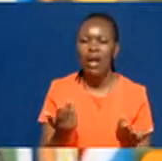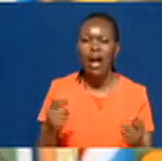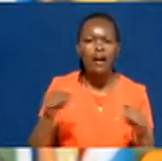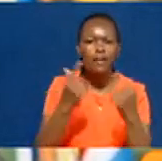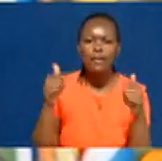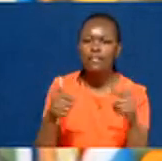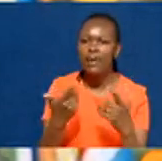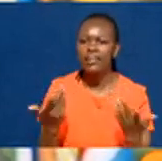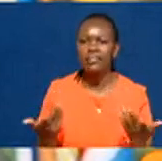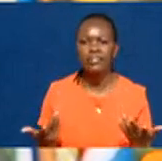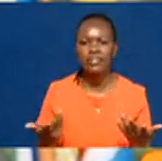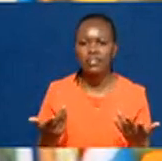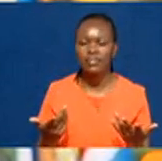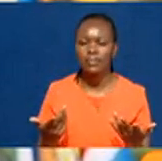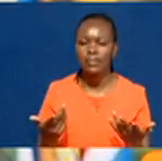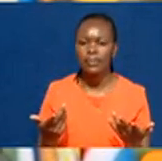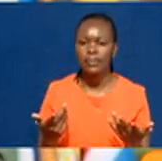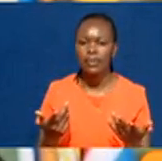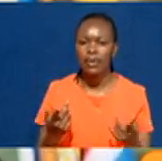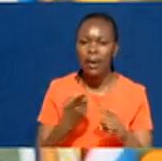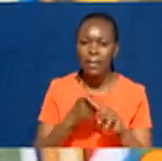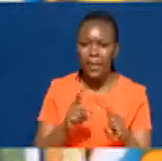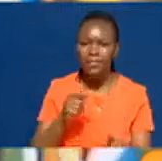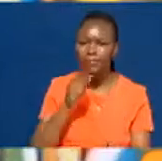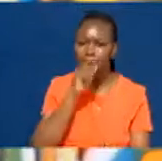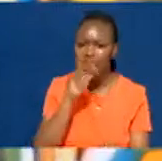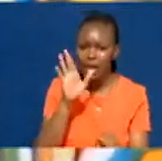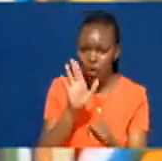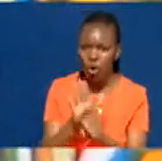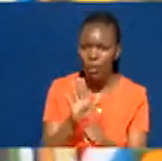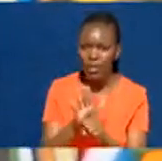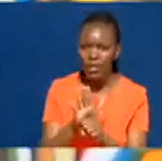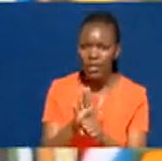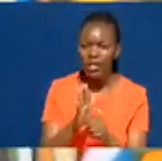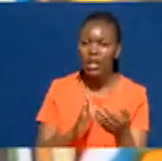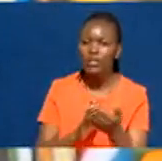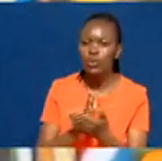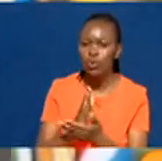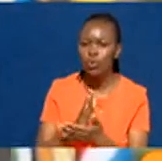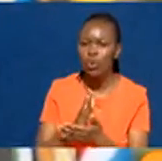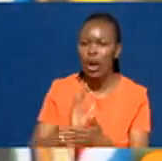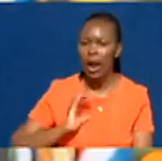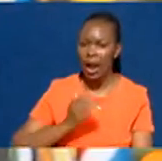fights, I commit that under our administration,